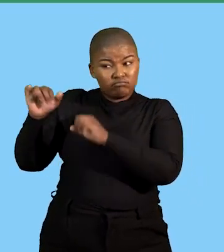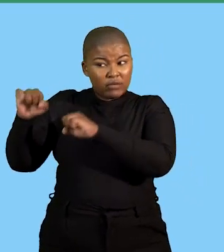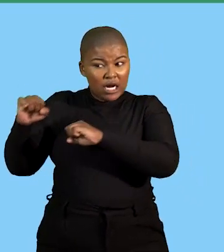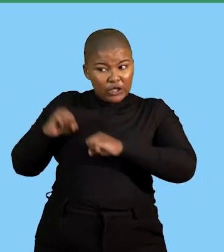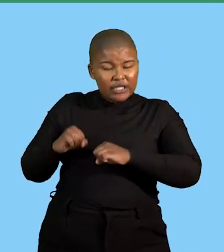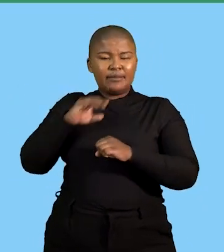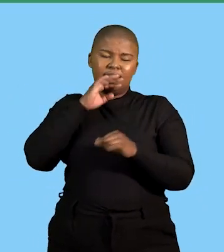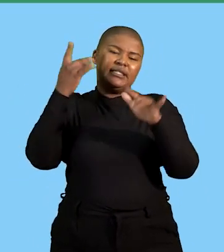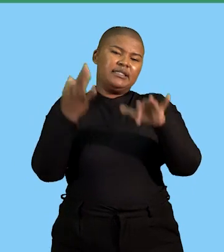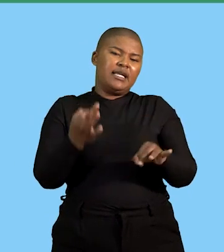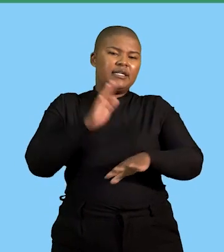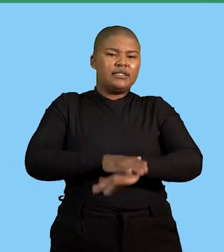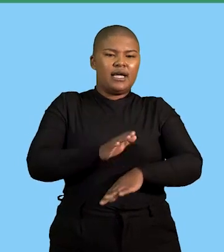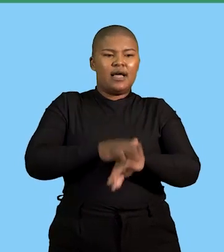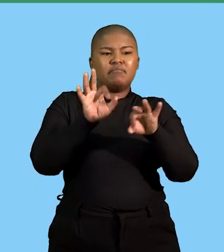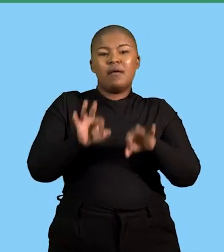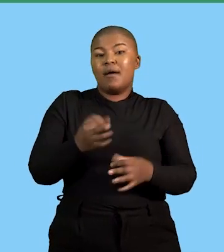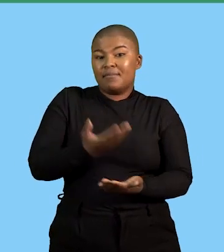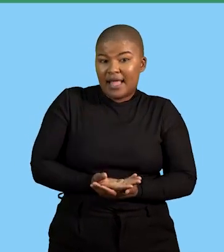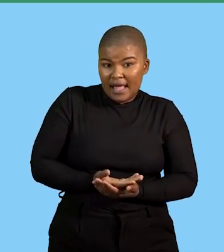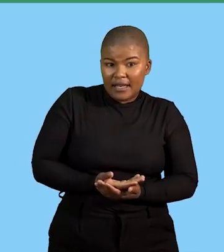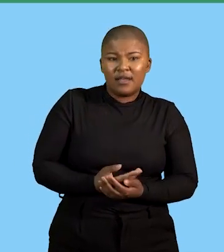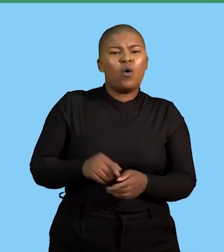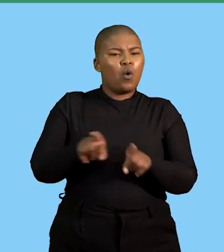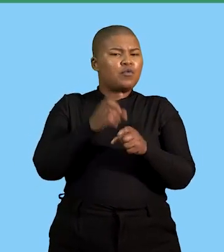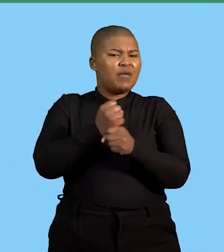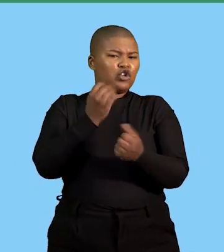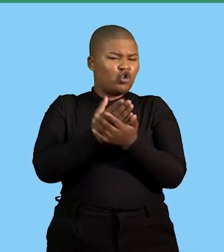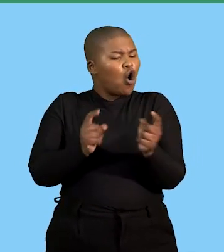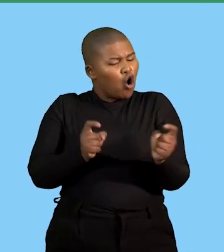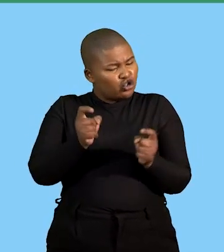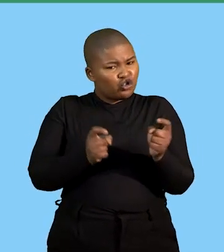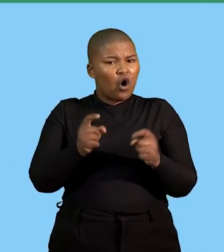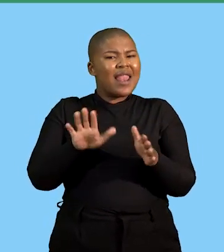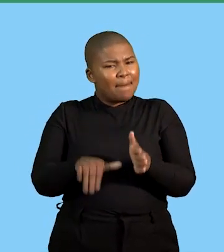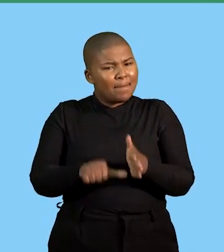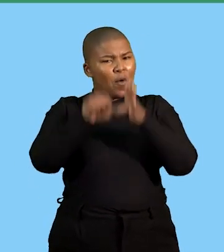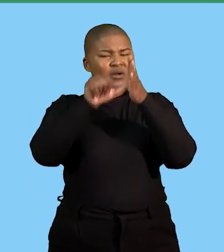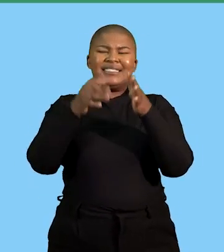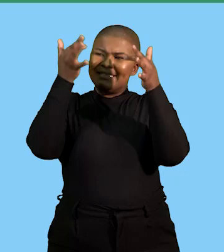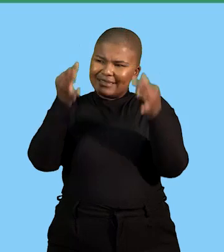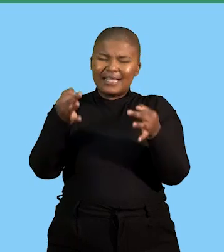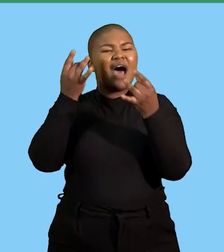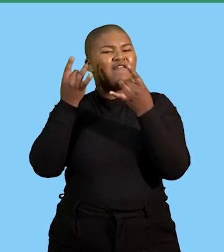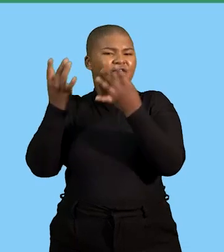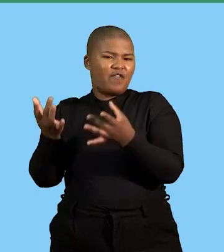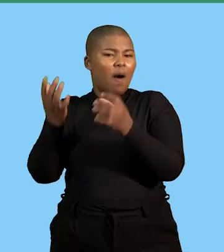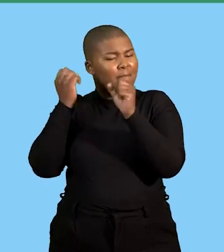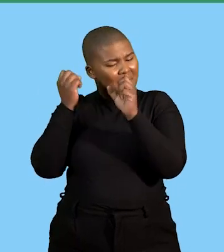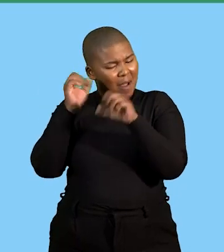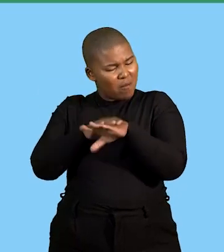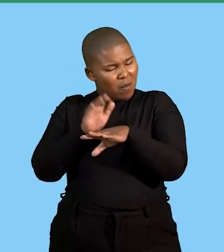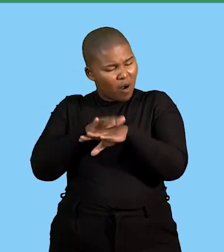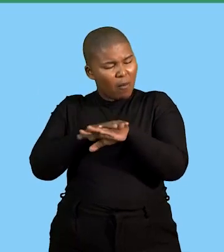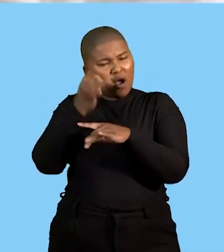that he can make decisions on time. And as a manager, you need to stay in control and emphasize the importance of deciding, because their